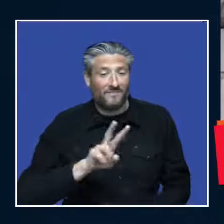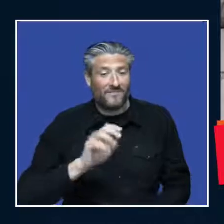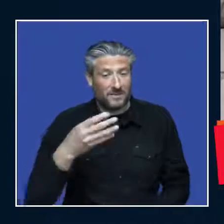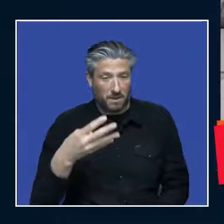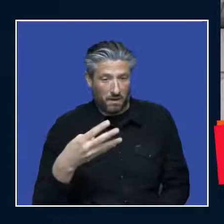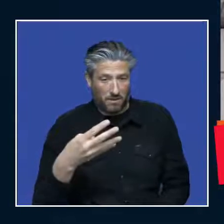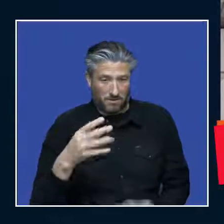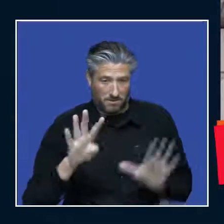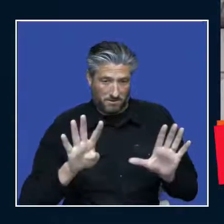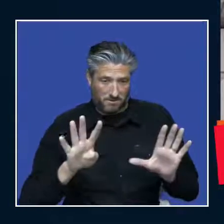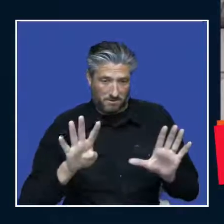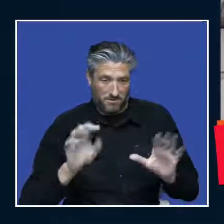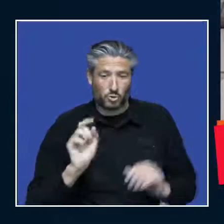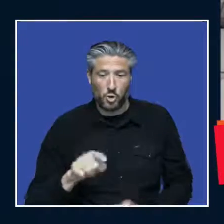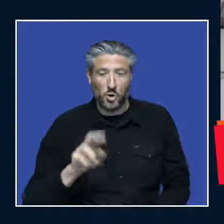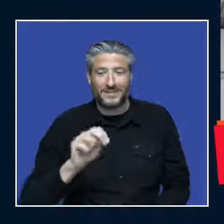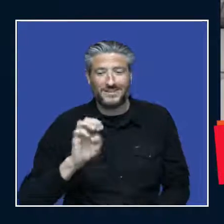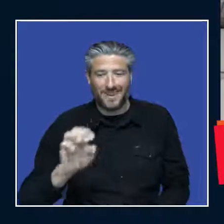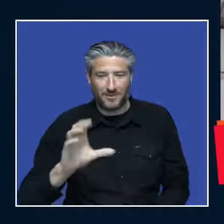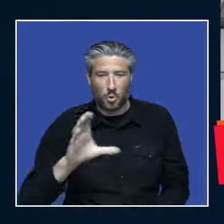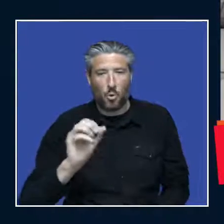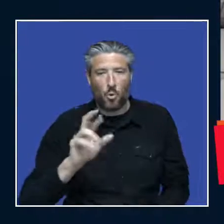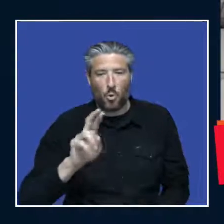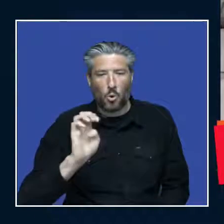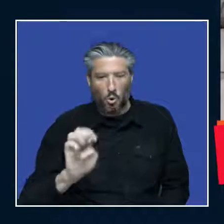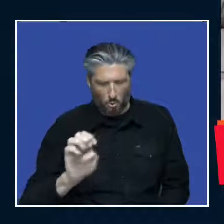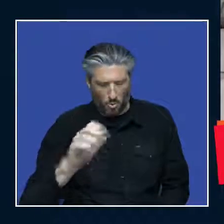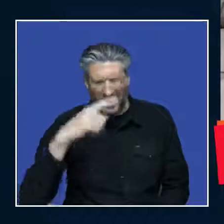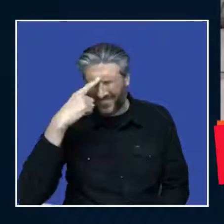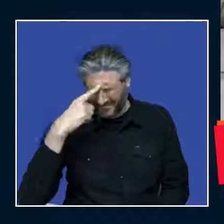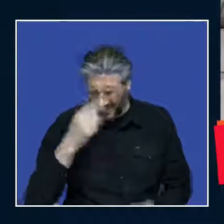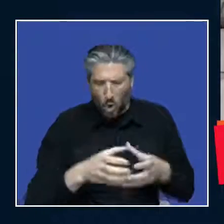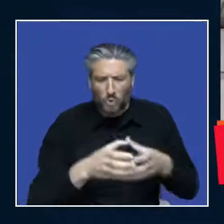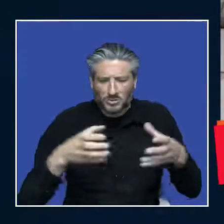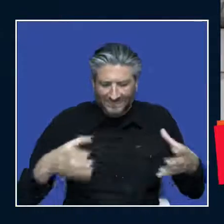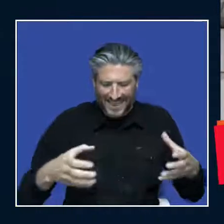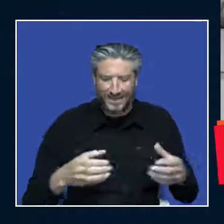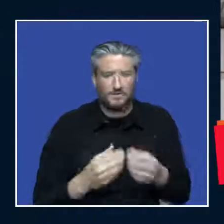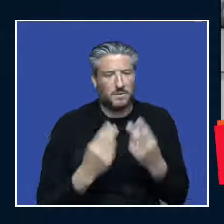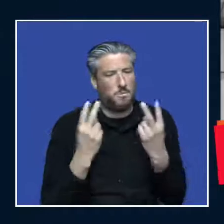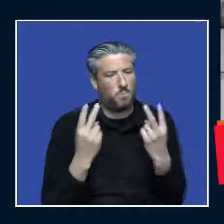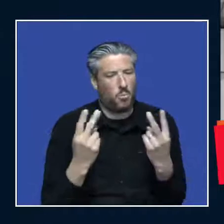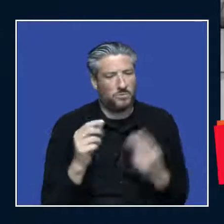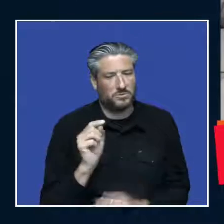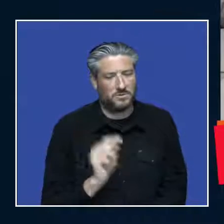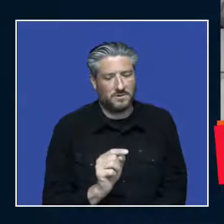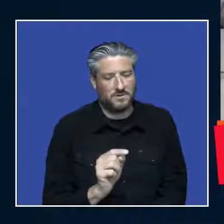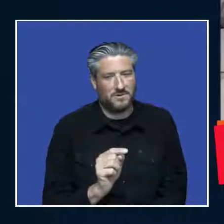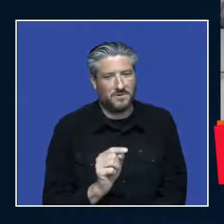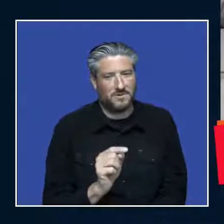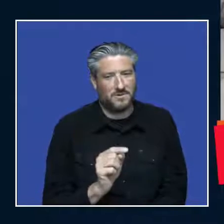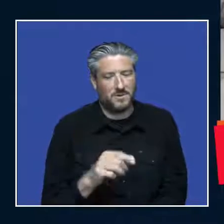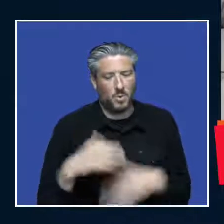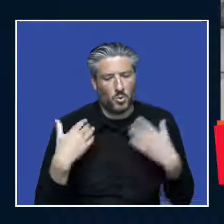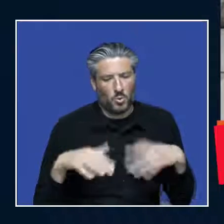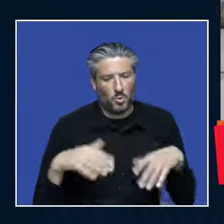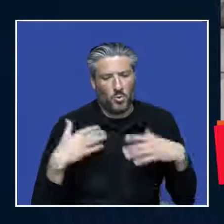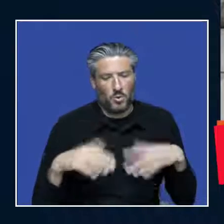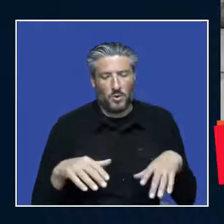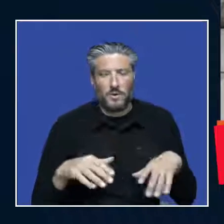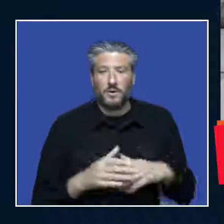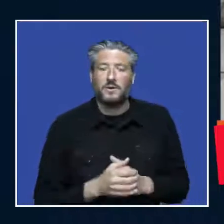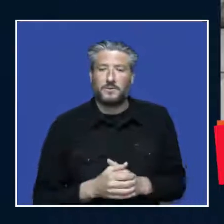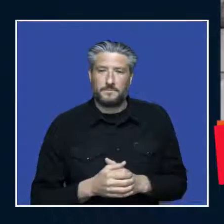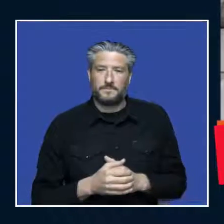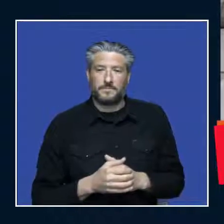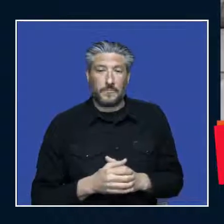really makes sense to start thinking about containers because it will give you even more benefit than you currently can do with containers in Umbraco. It was also the first time